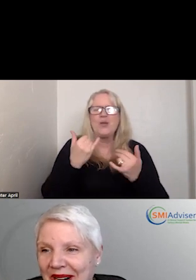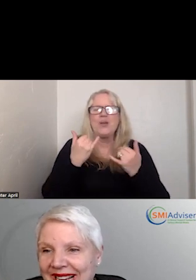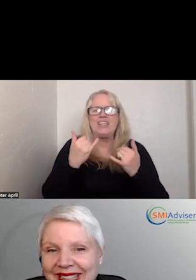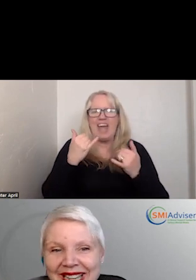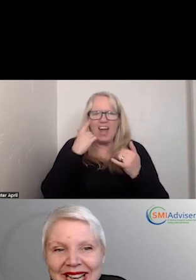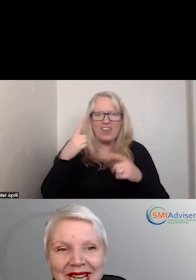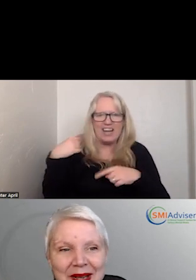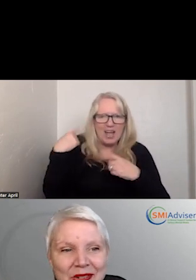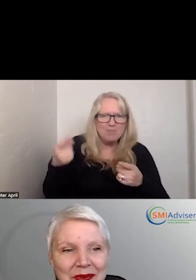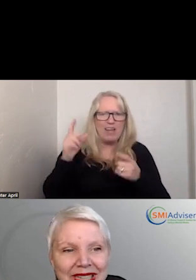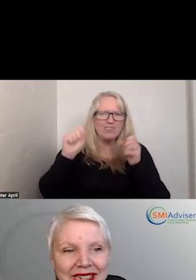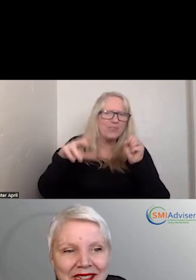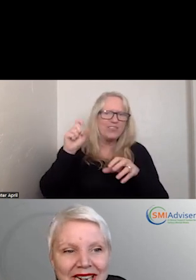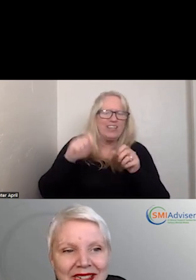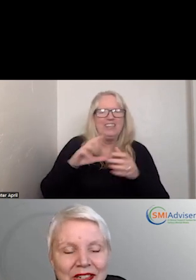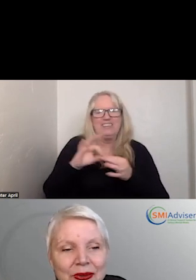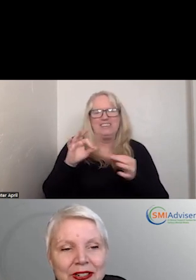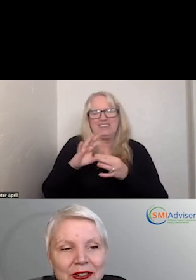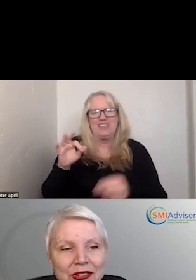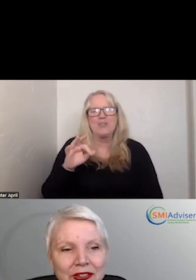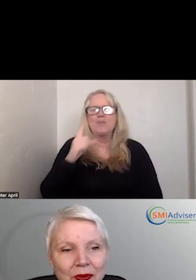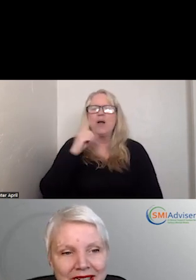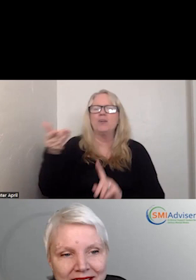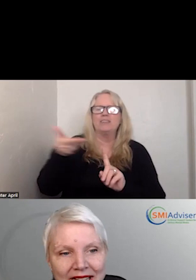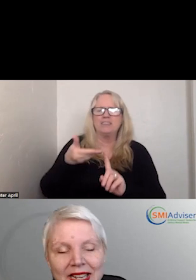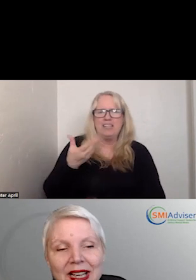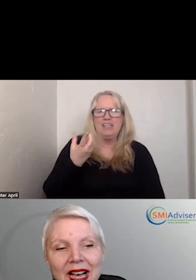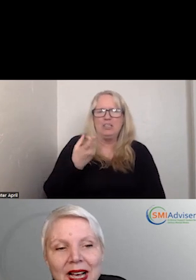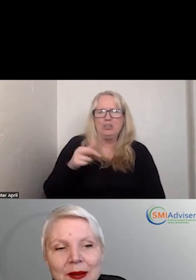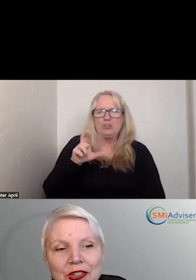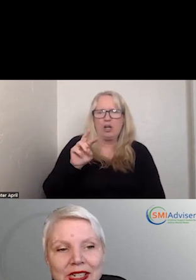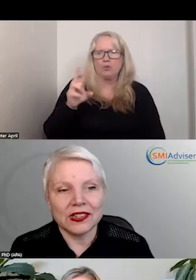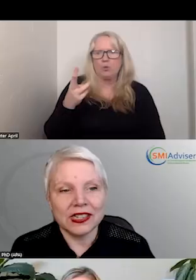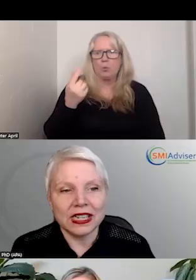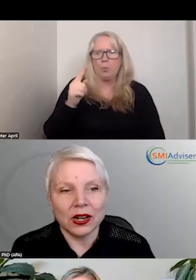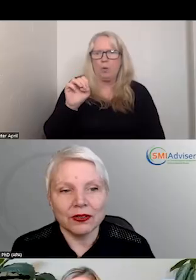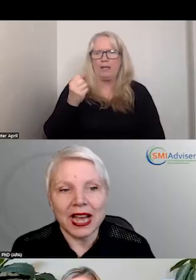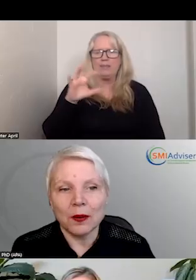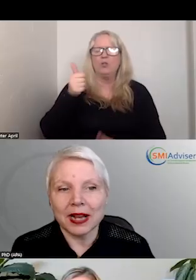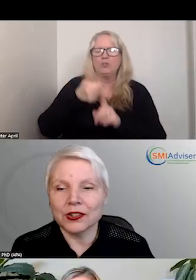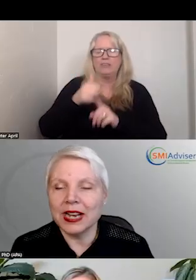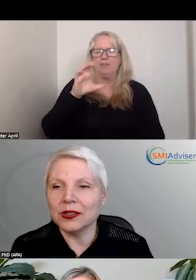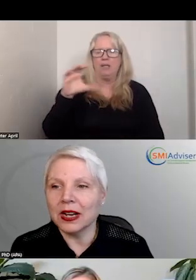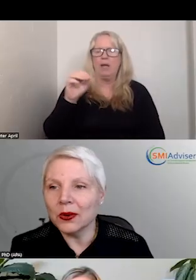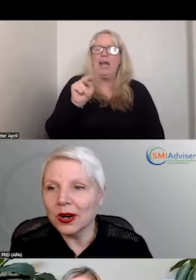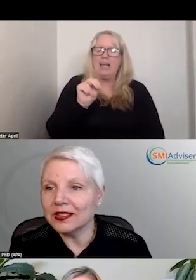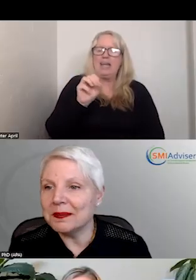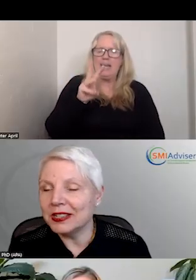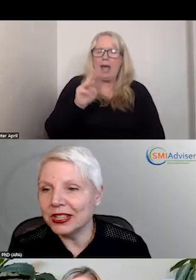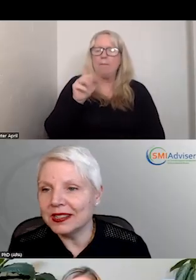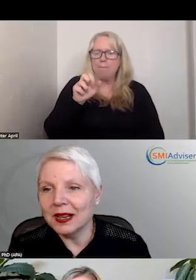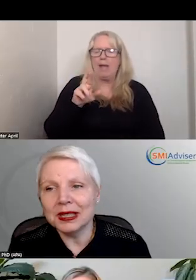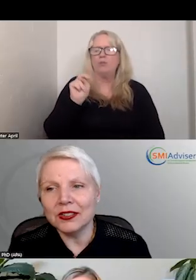quite a while. So I'm really excited to introduce Dr. Whiteside. She's the CEO of NowMattersNow.org.